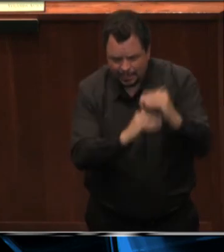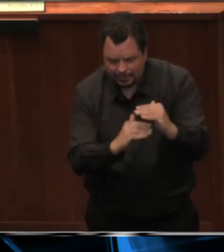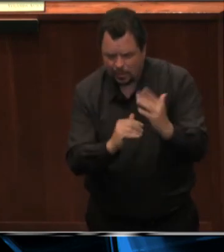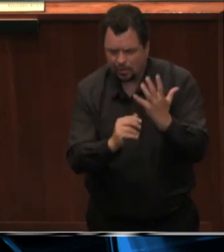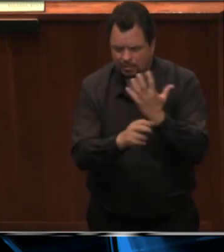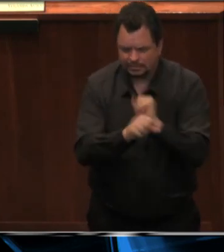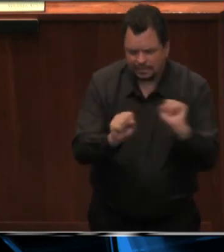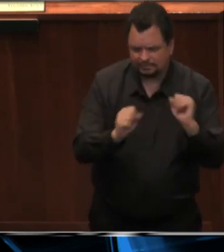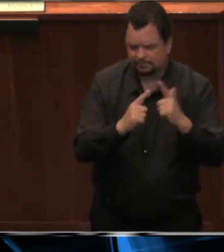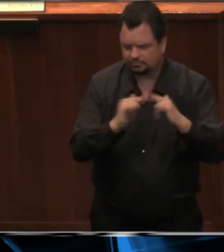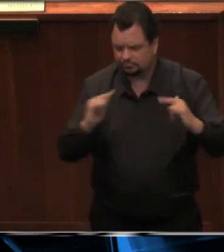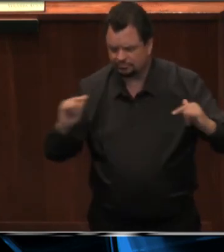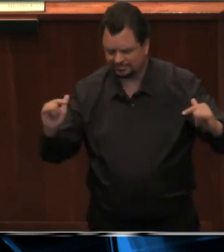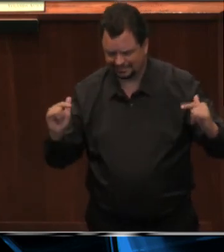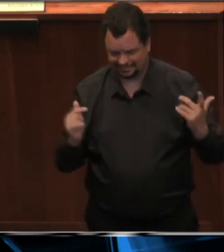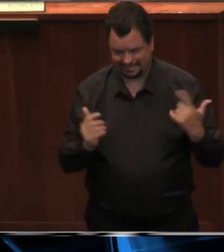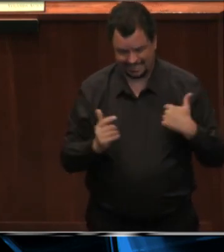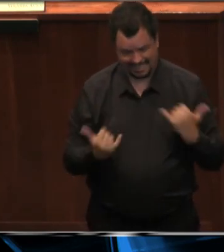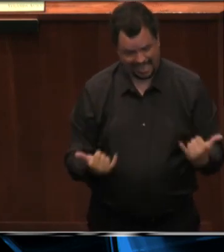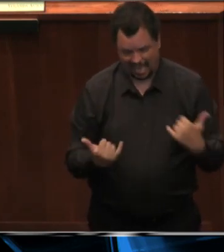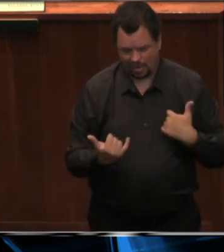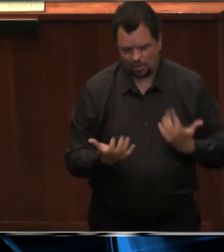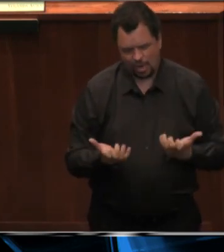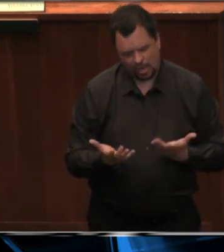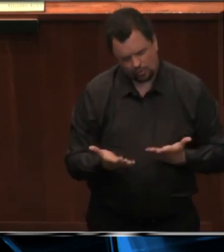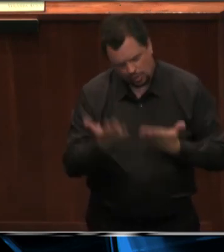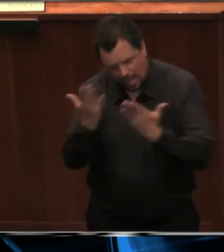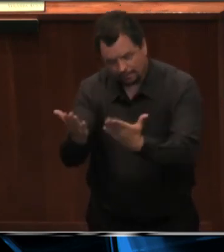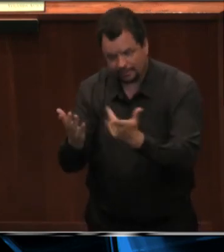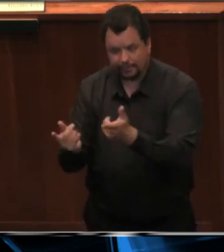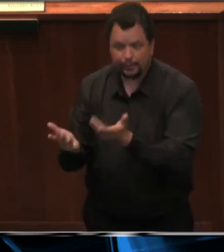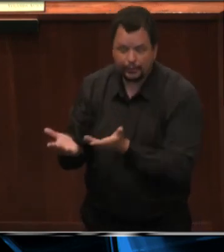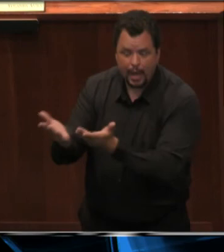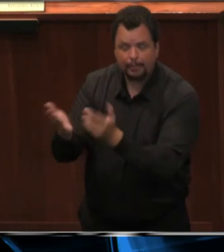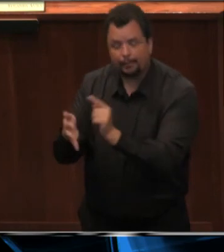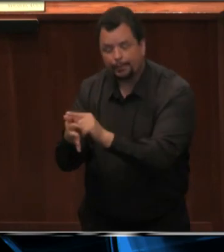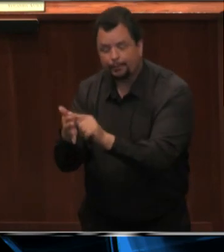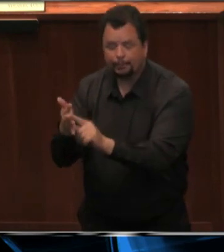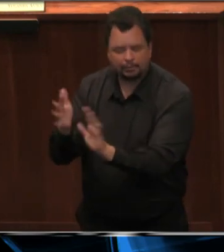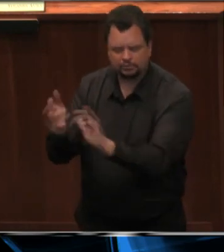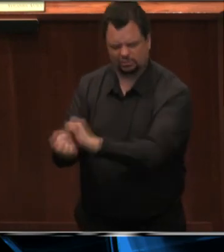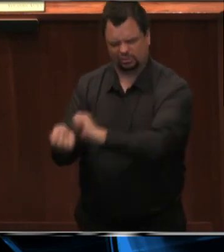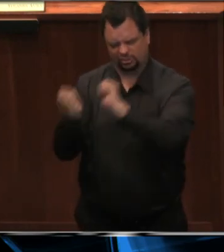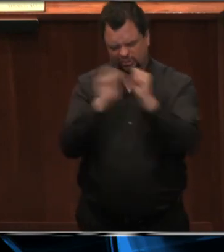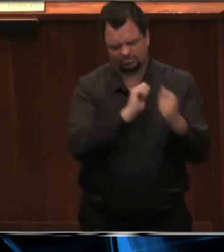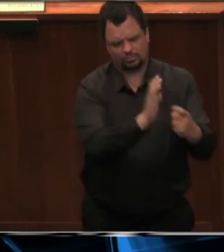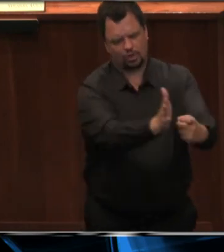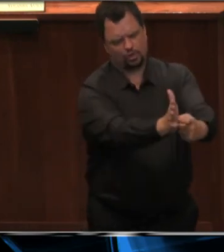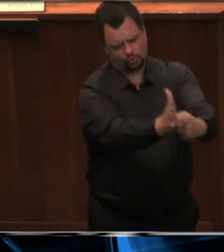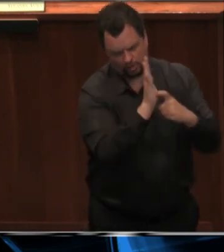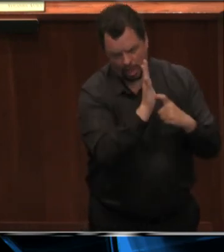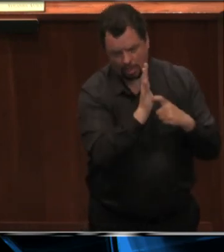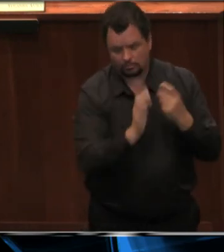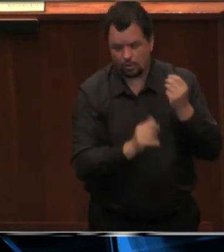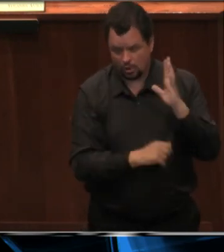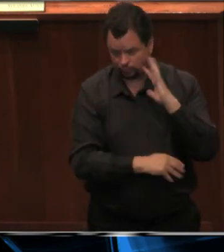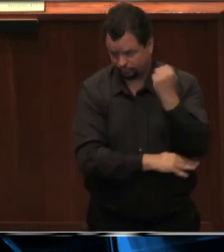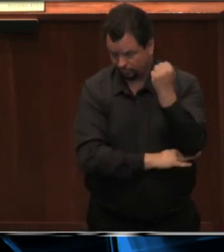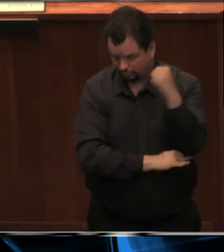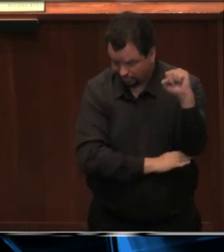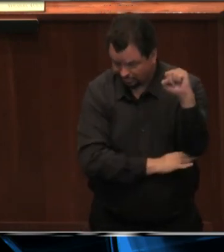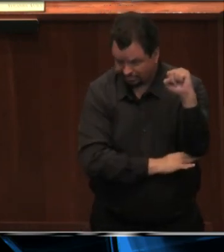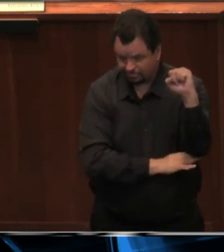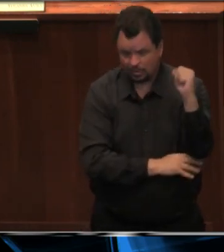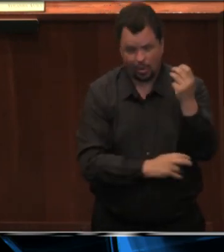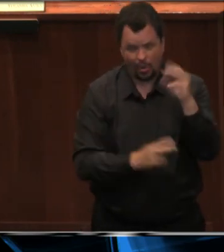recommendations, now make them requirements, or else we're going to see massive walkouts and strikes, or we're going to see massive outbreaks in our community. We don't